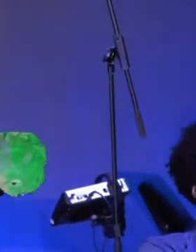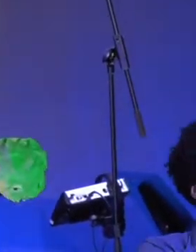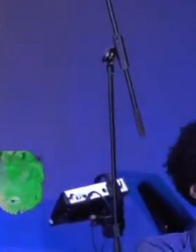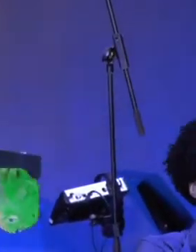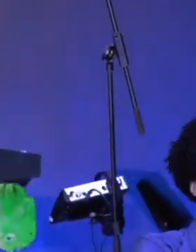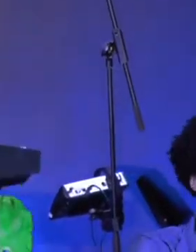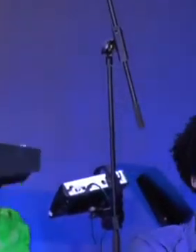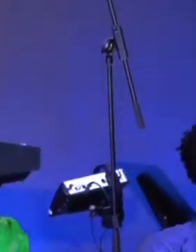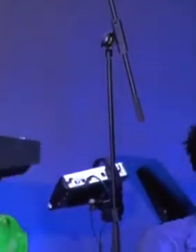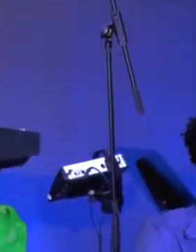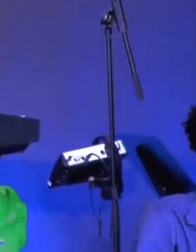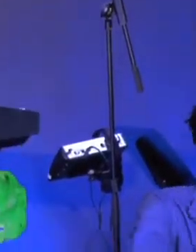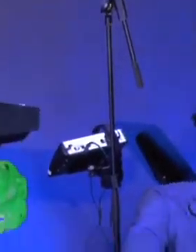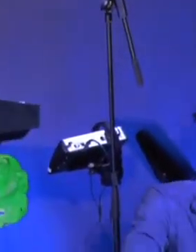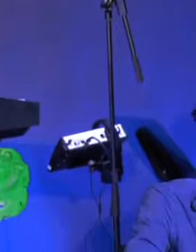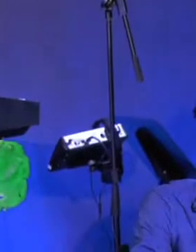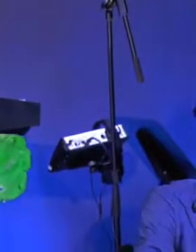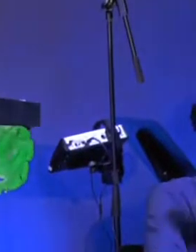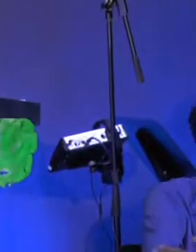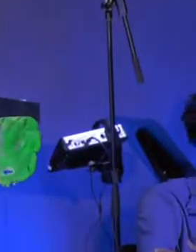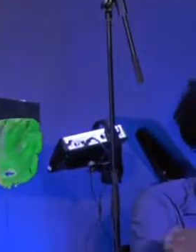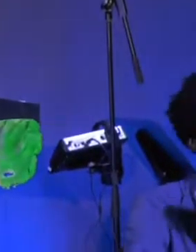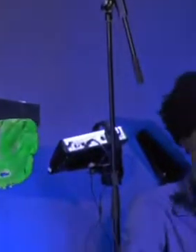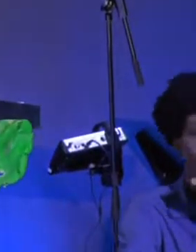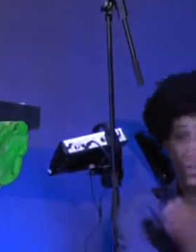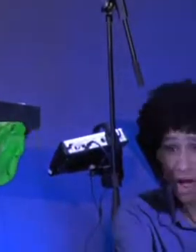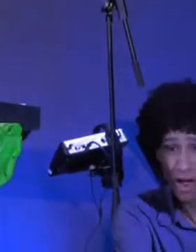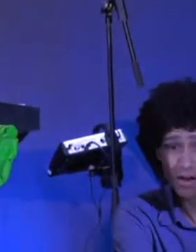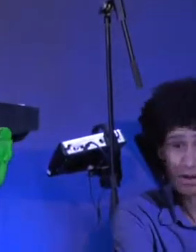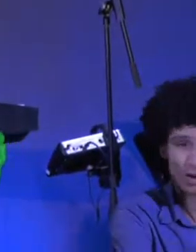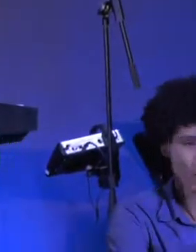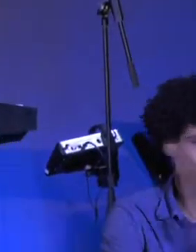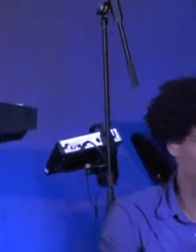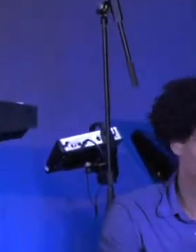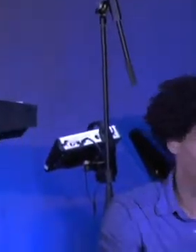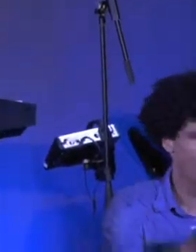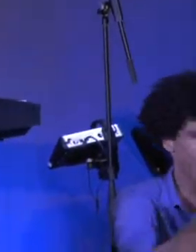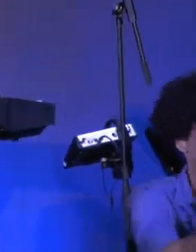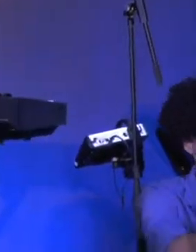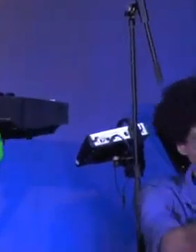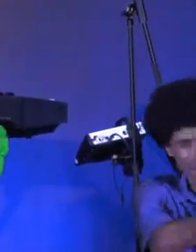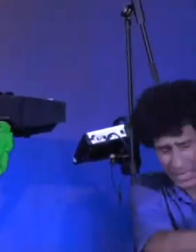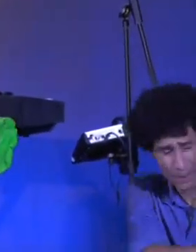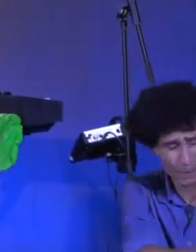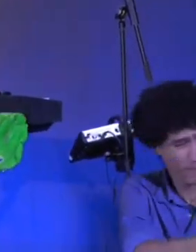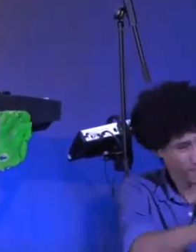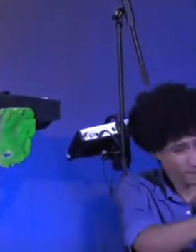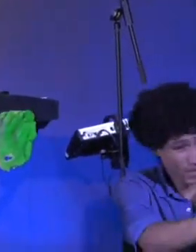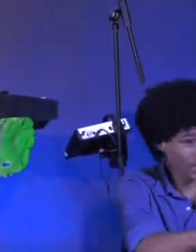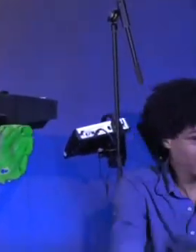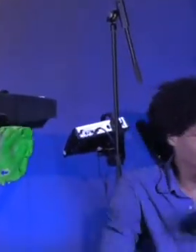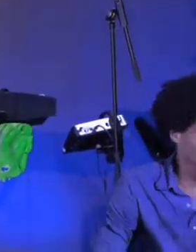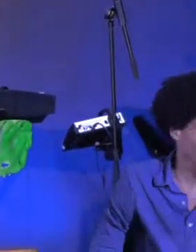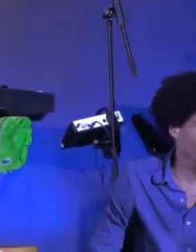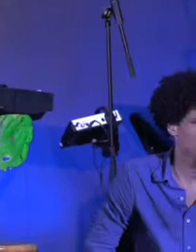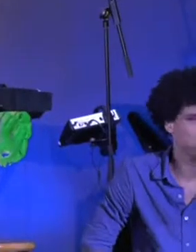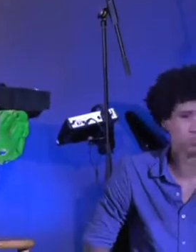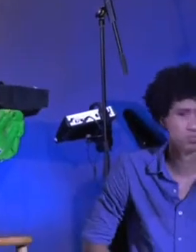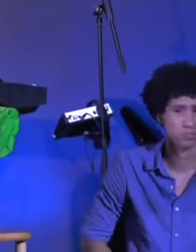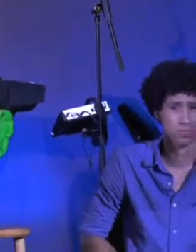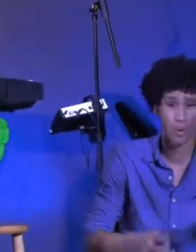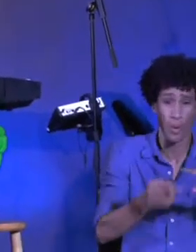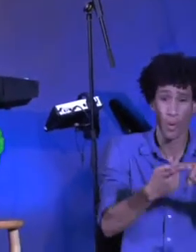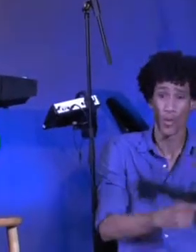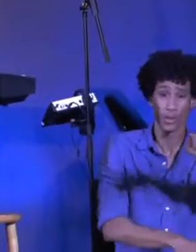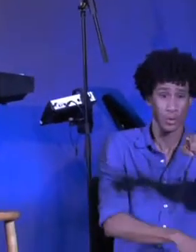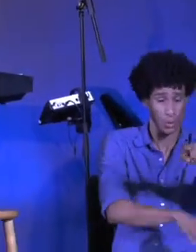God on your son and your daughters. You know the implications of that? You know the ramifications of that? When you stamp